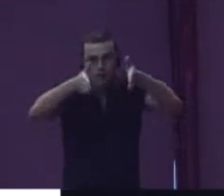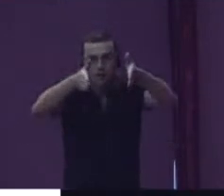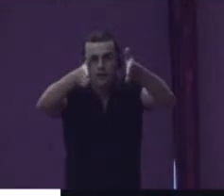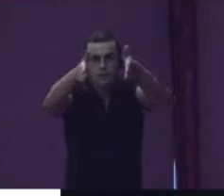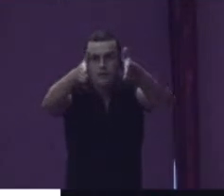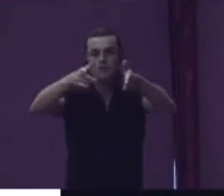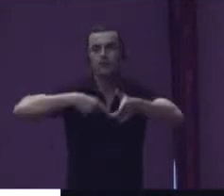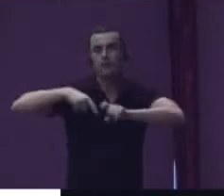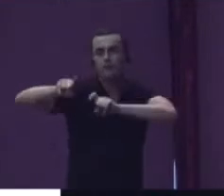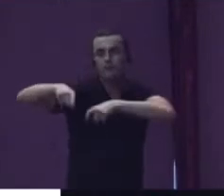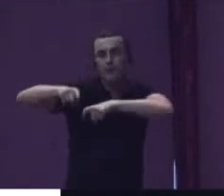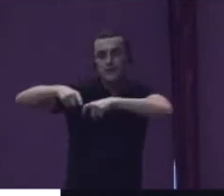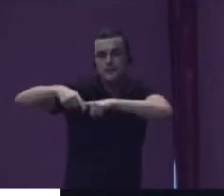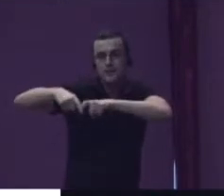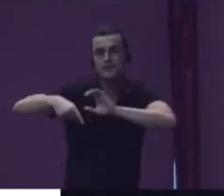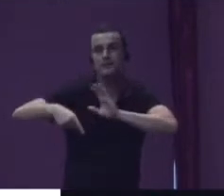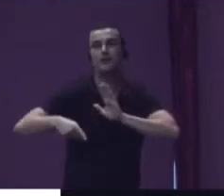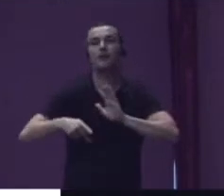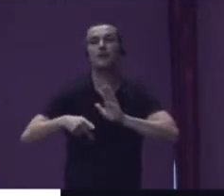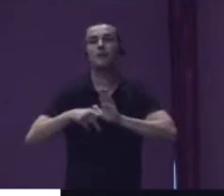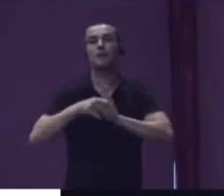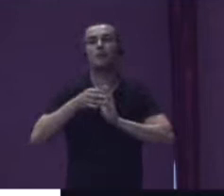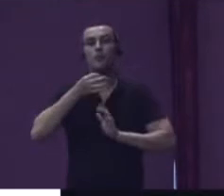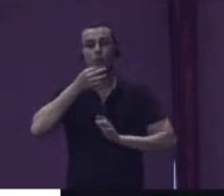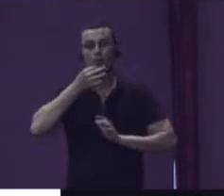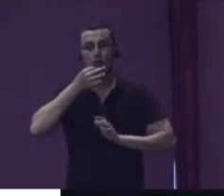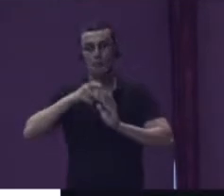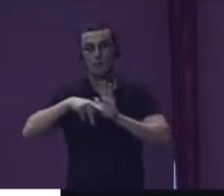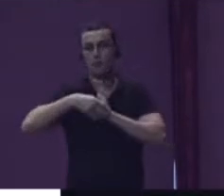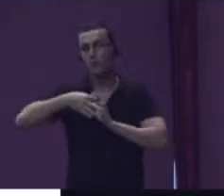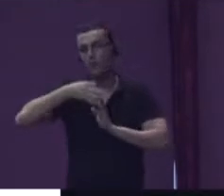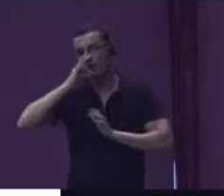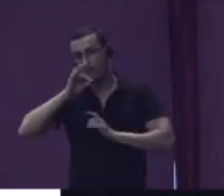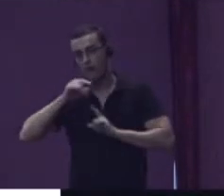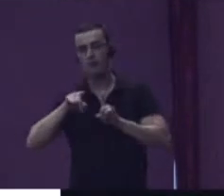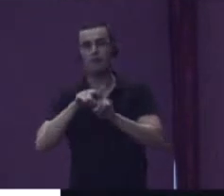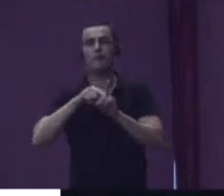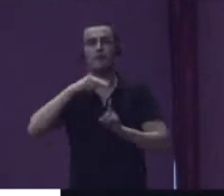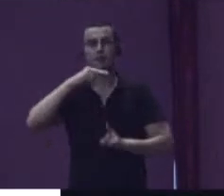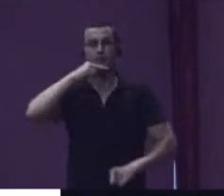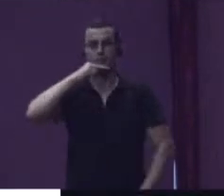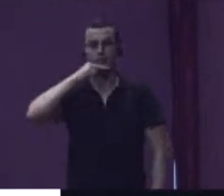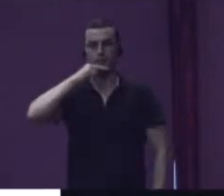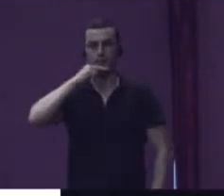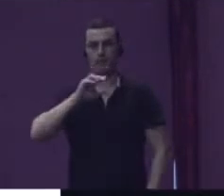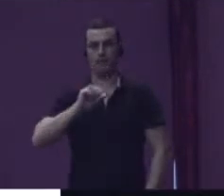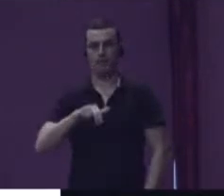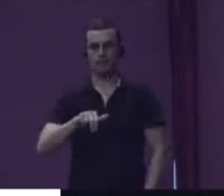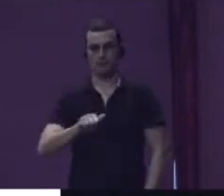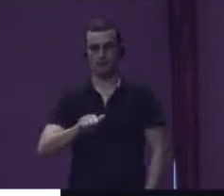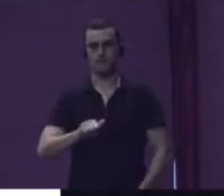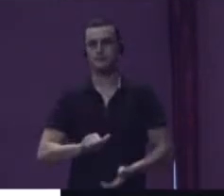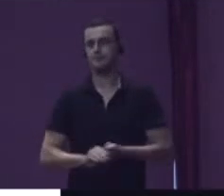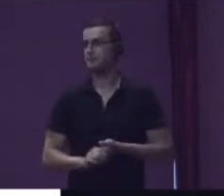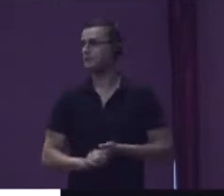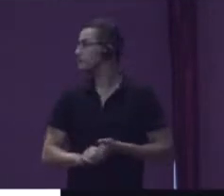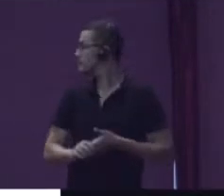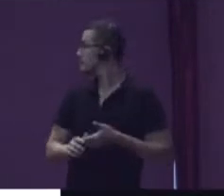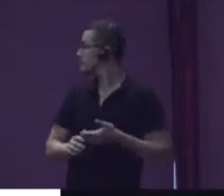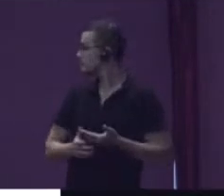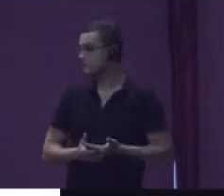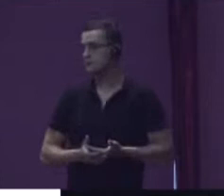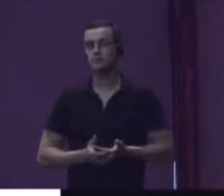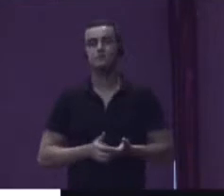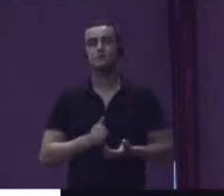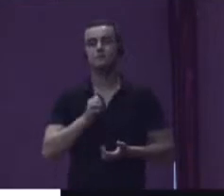and coffee. And the women were the ones that tended the coffee. The men cut the